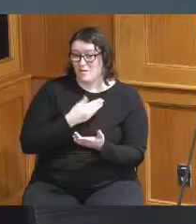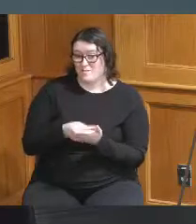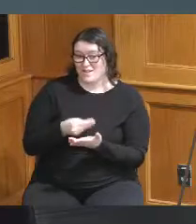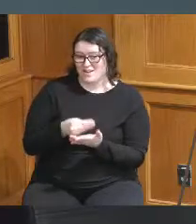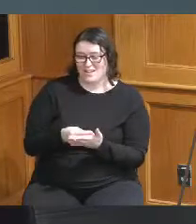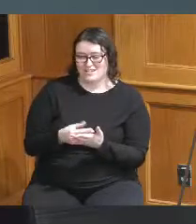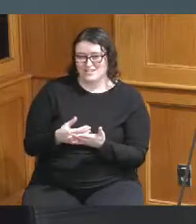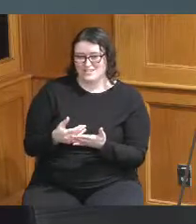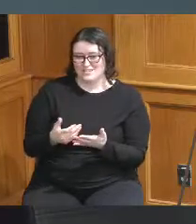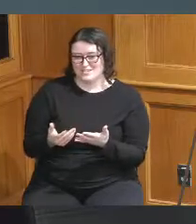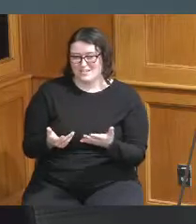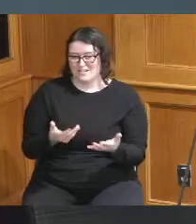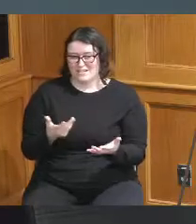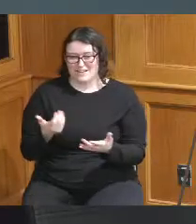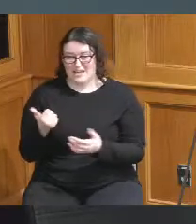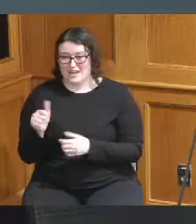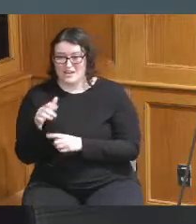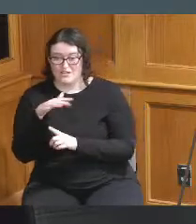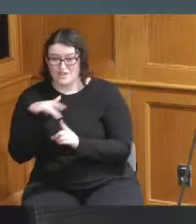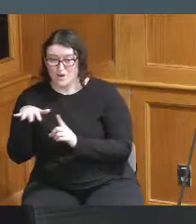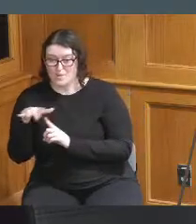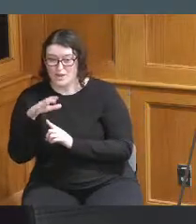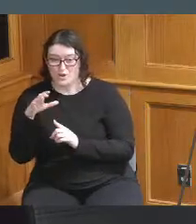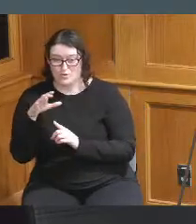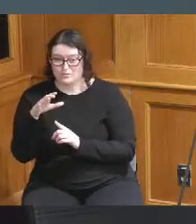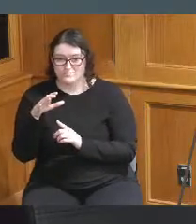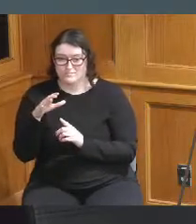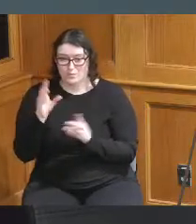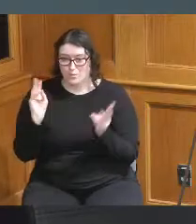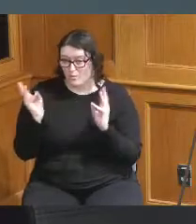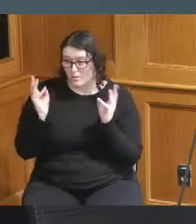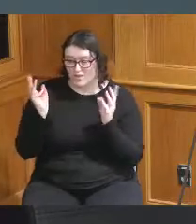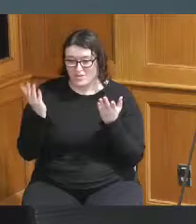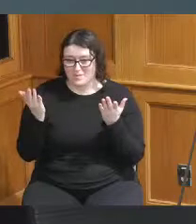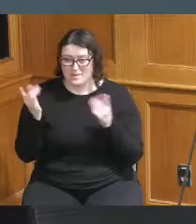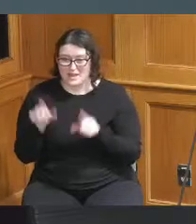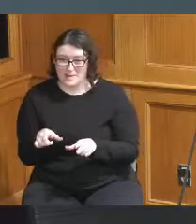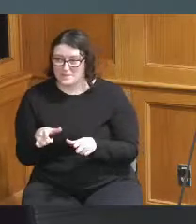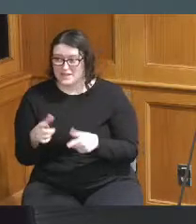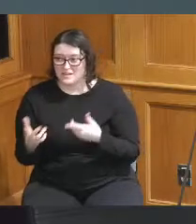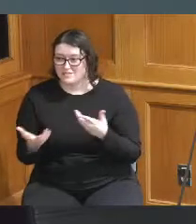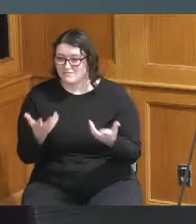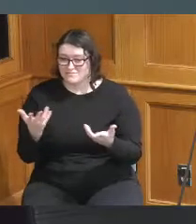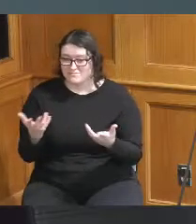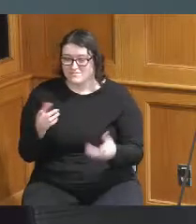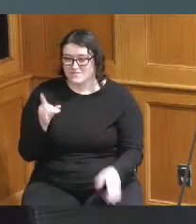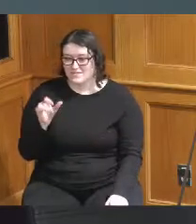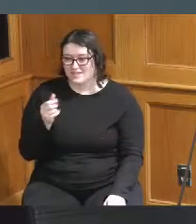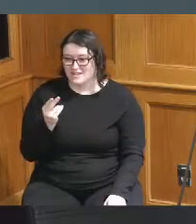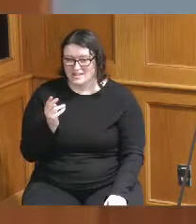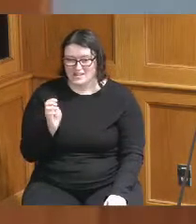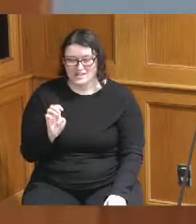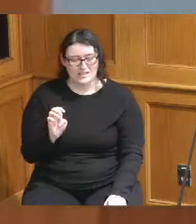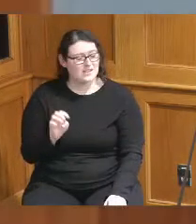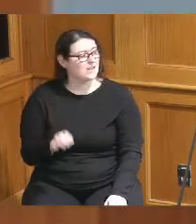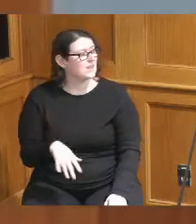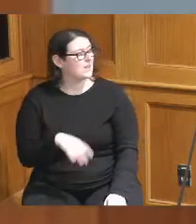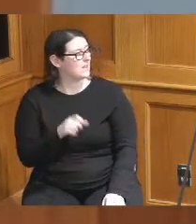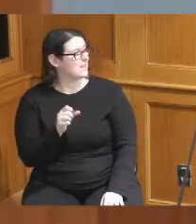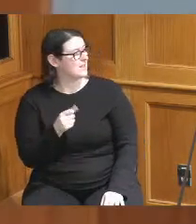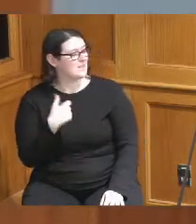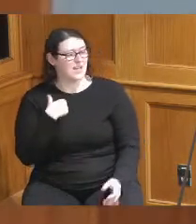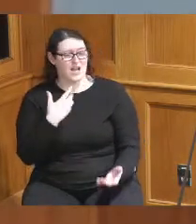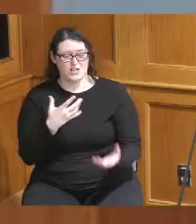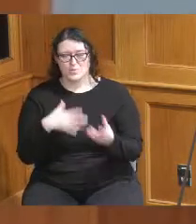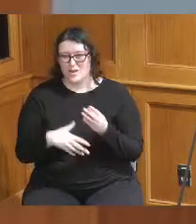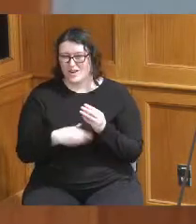any environmental conditions that may happen in between there. So Diane. Yes, Commissioner Dumas, I just